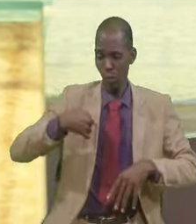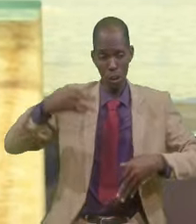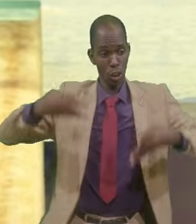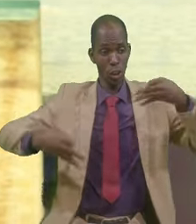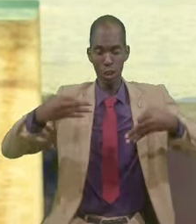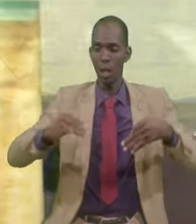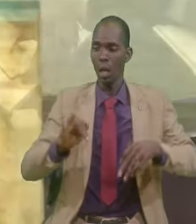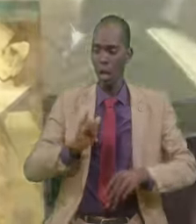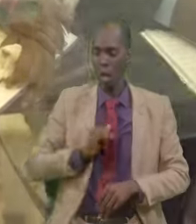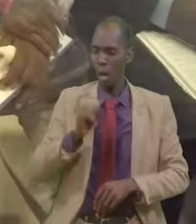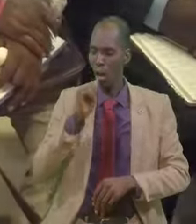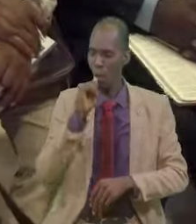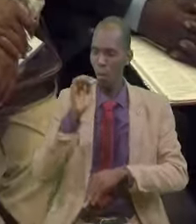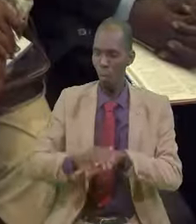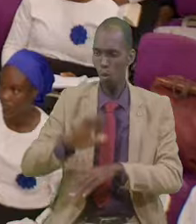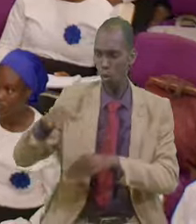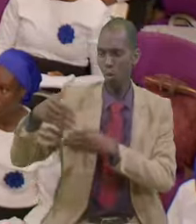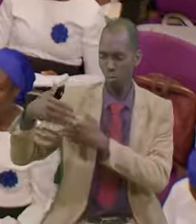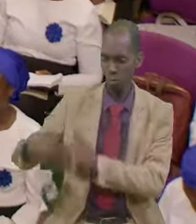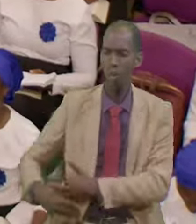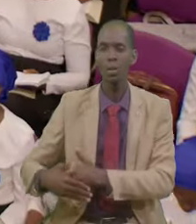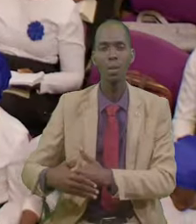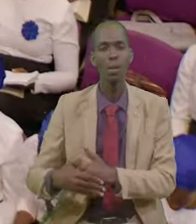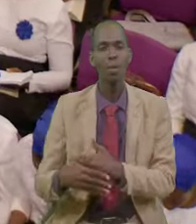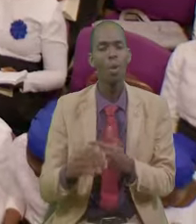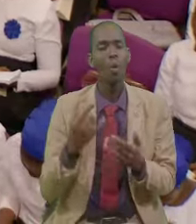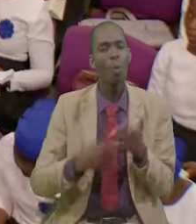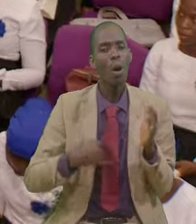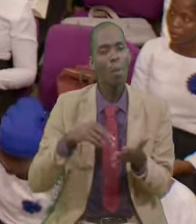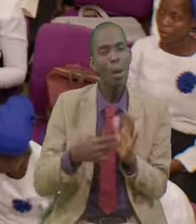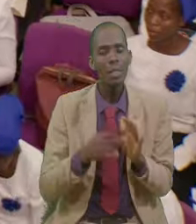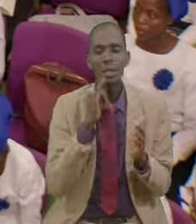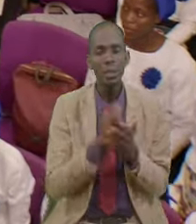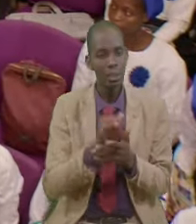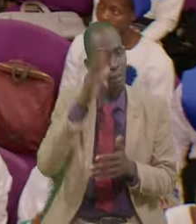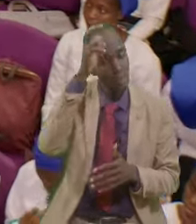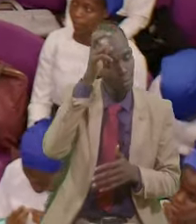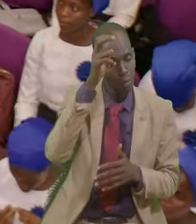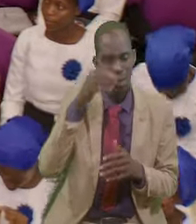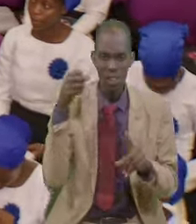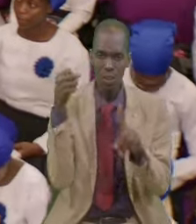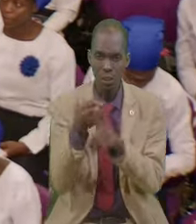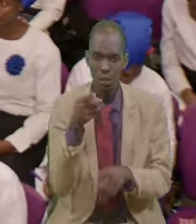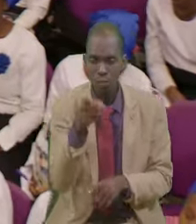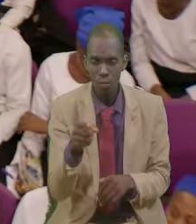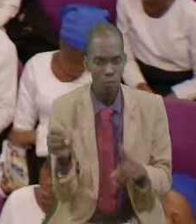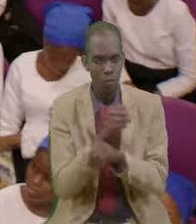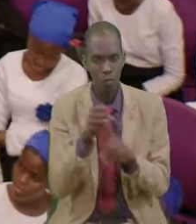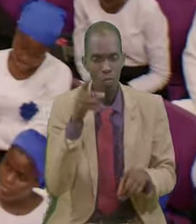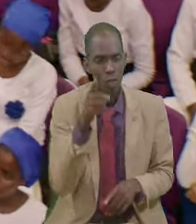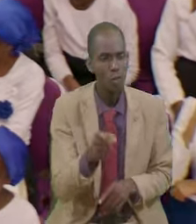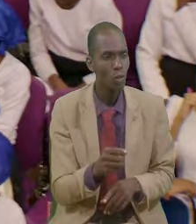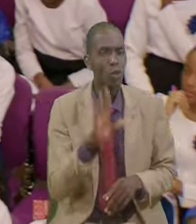is, Satan is against you. Demons are against you. Your neighbors are against you. Even your conscience accusing you, you